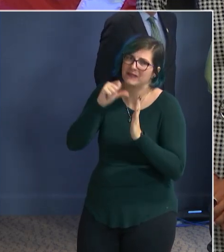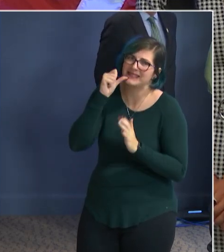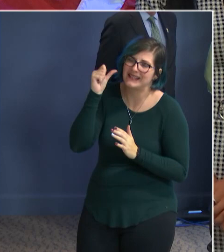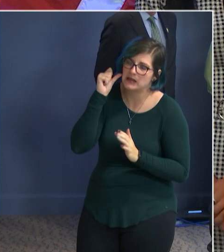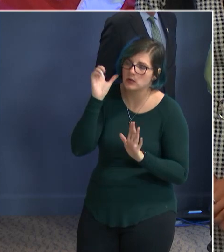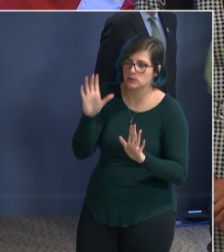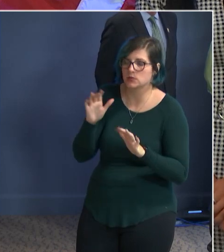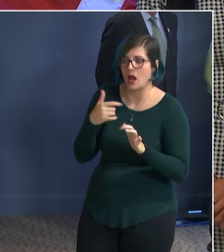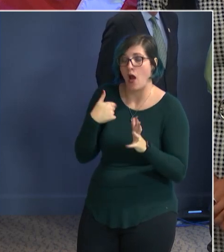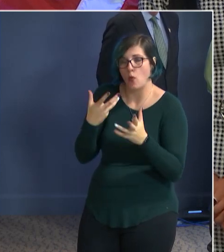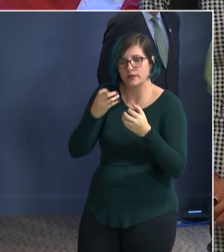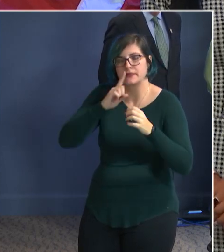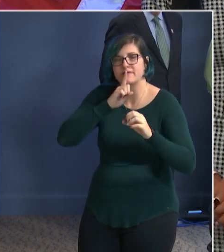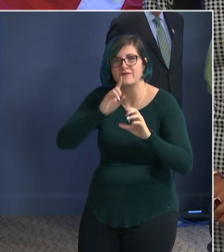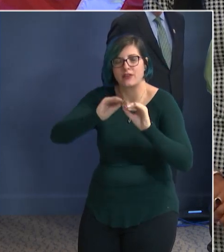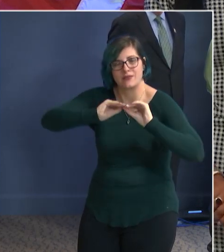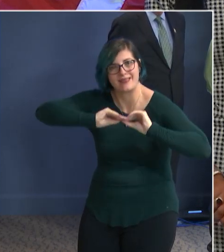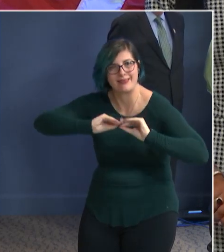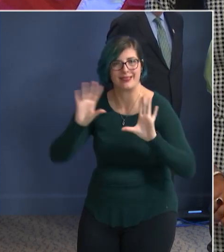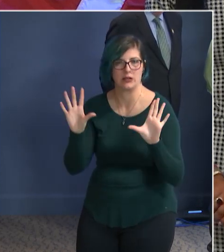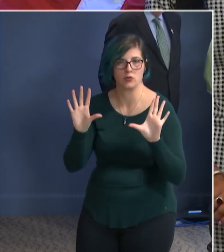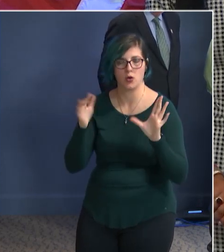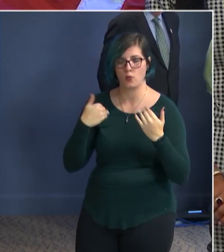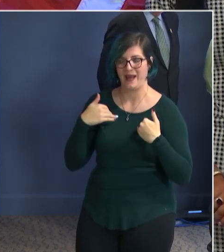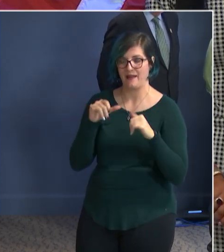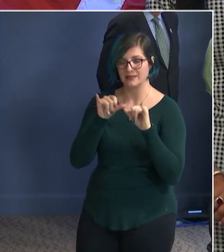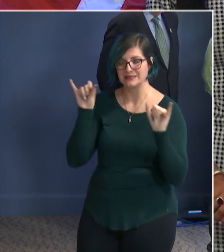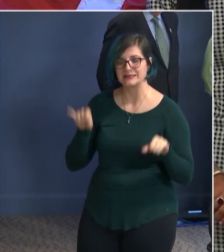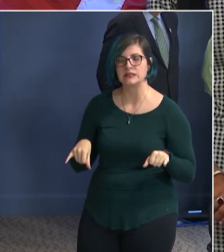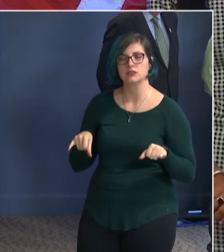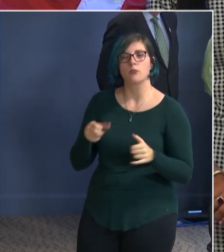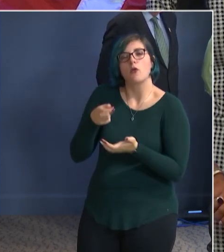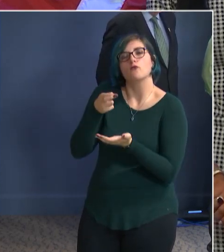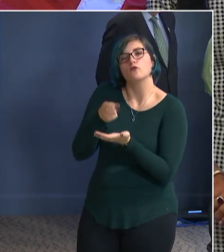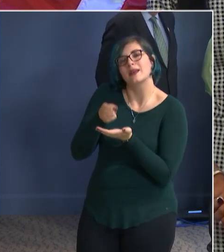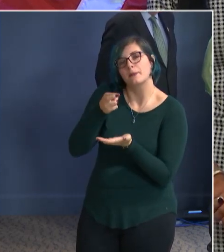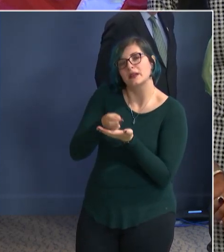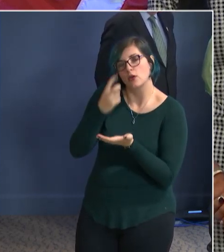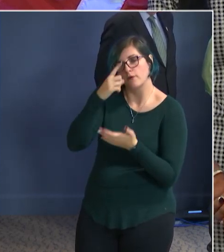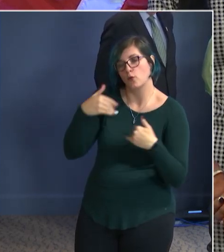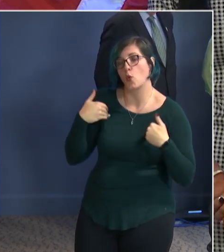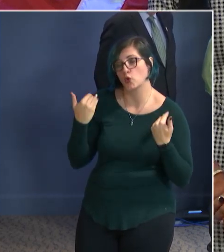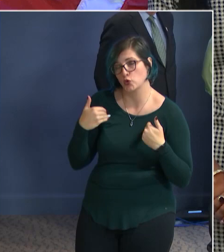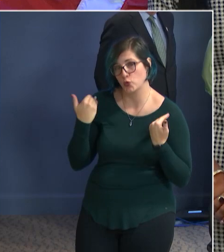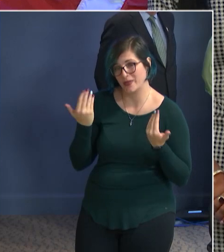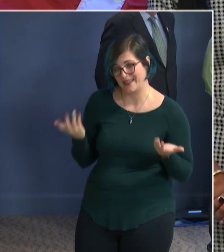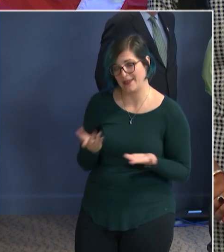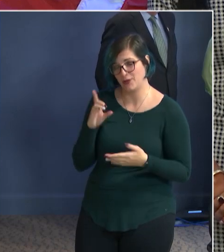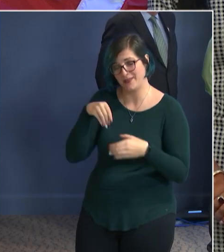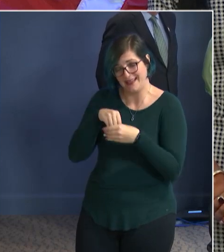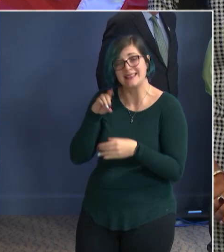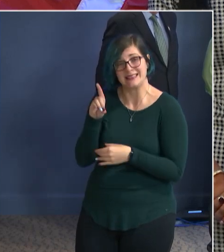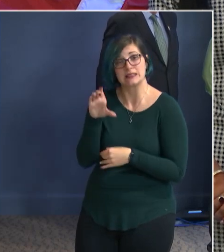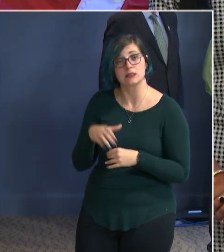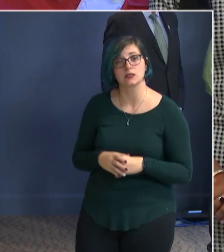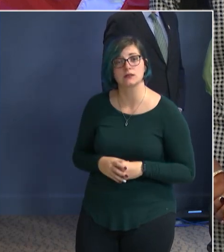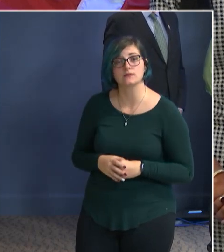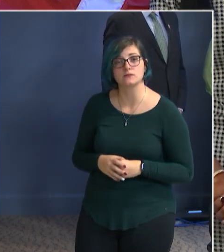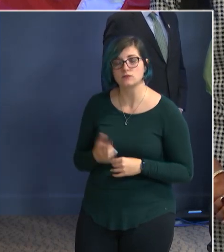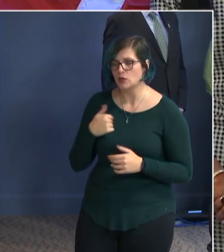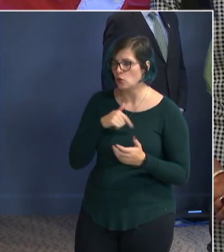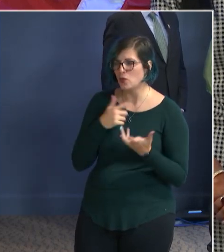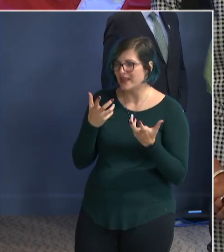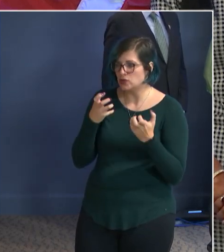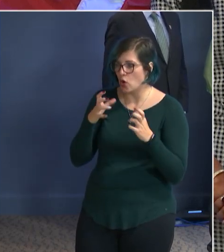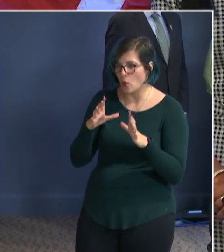I want to be very clear. We have a system of rehabilitation for youth in the district, and that we don't want to